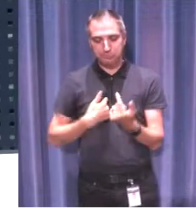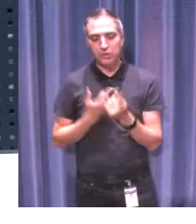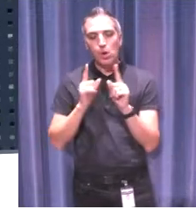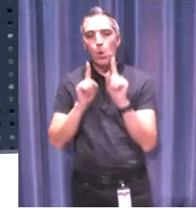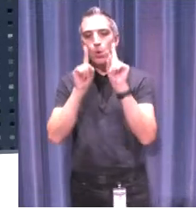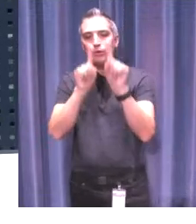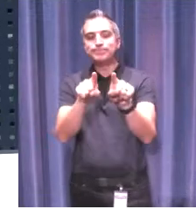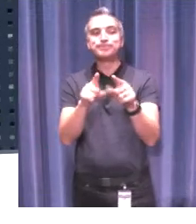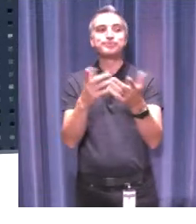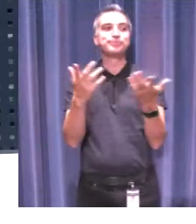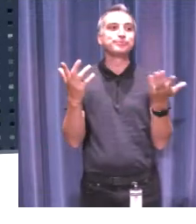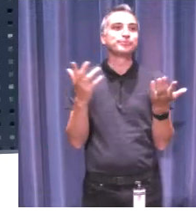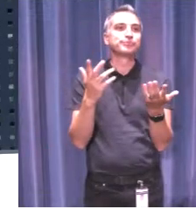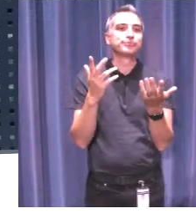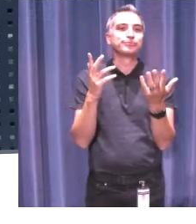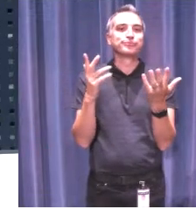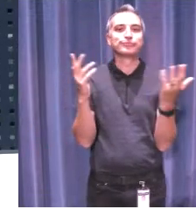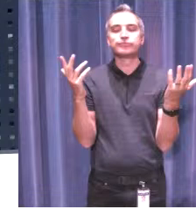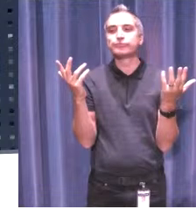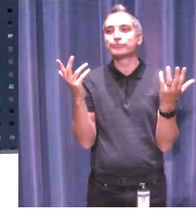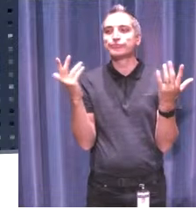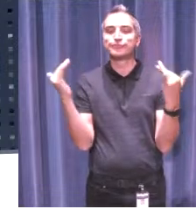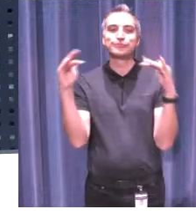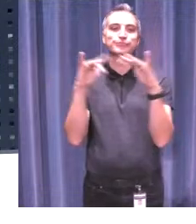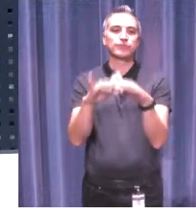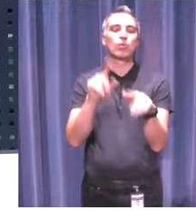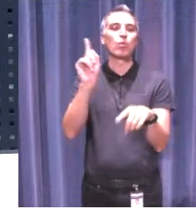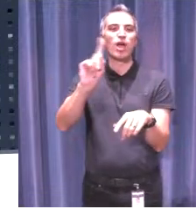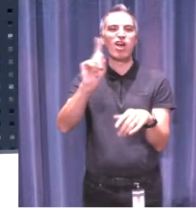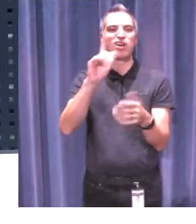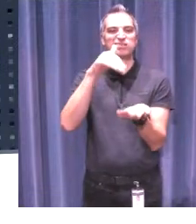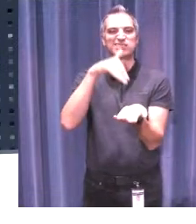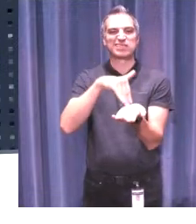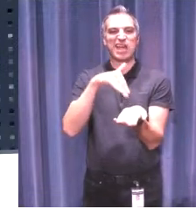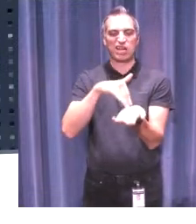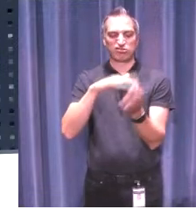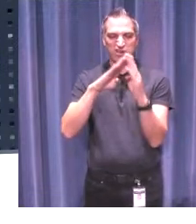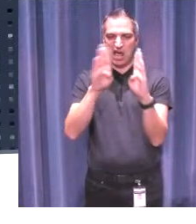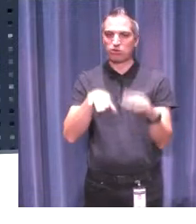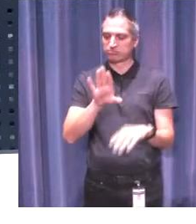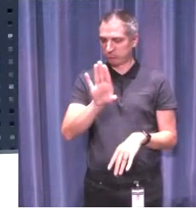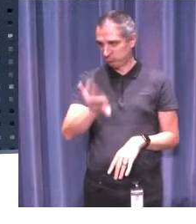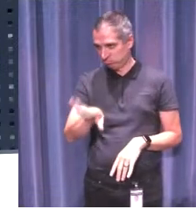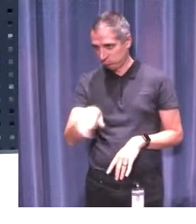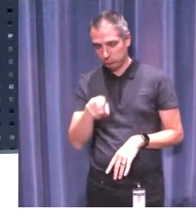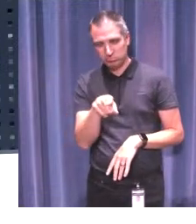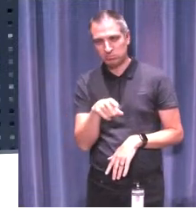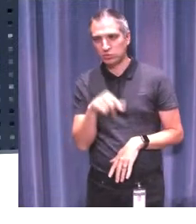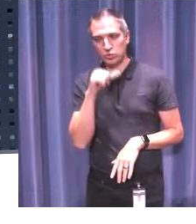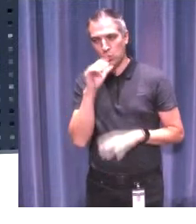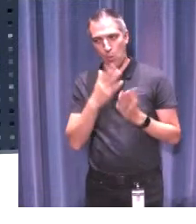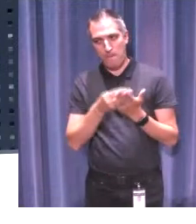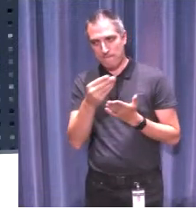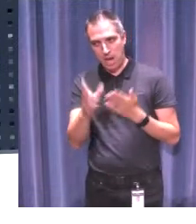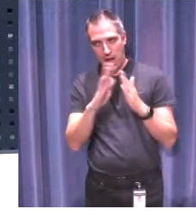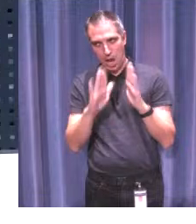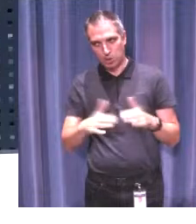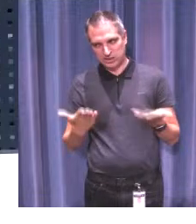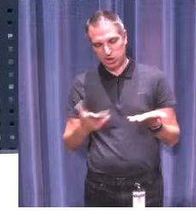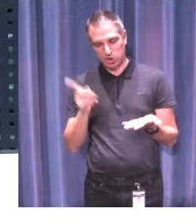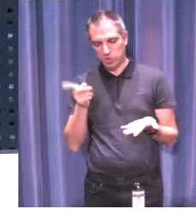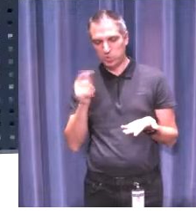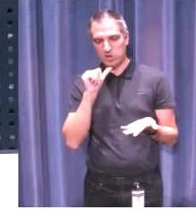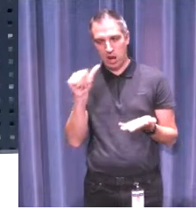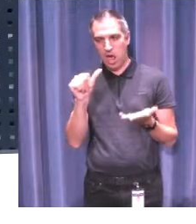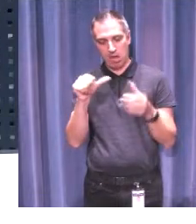a doctor's house, and they said, don't buy a house here. You won't be staying long. You see,